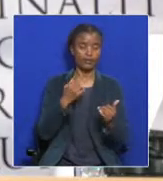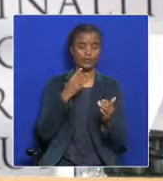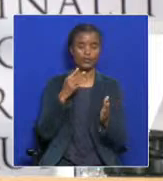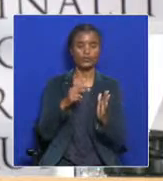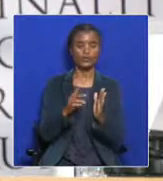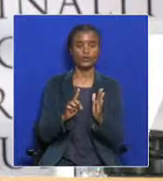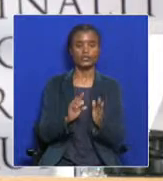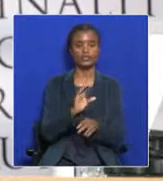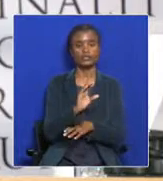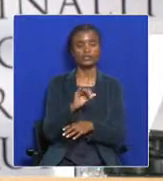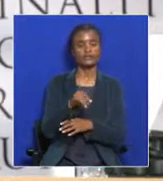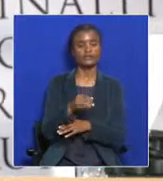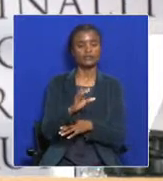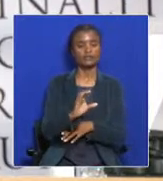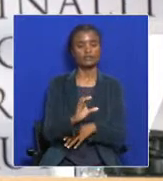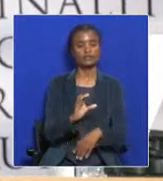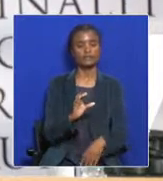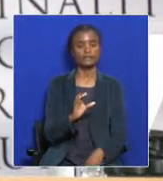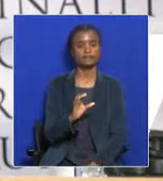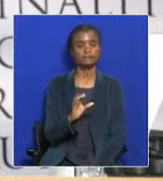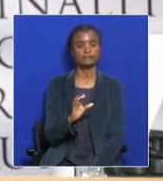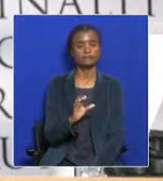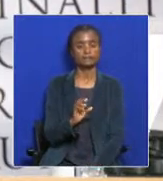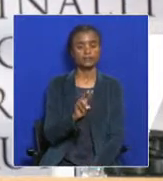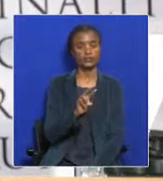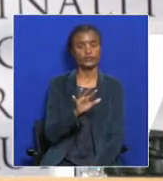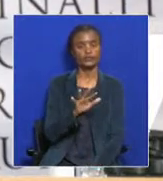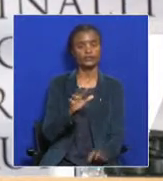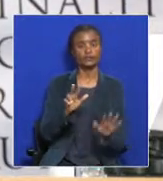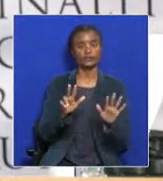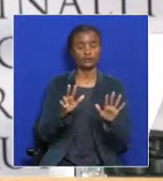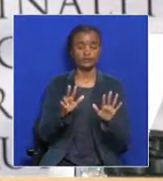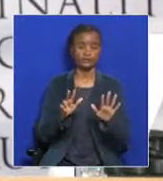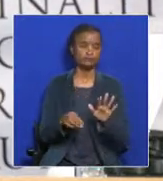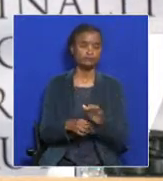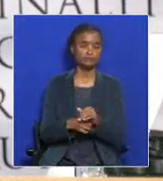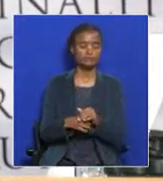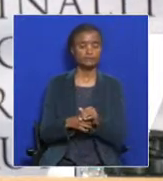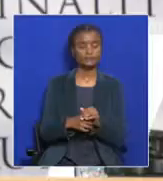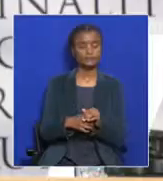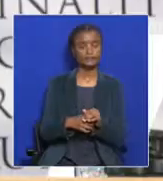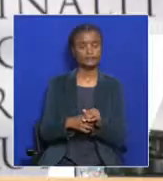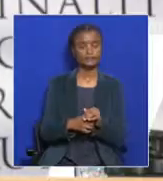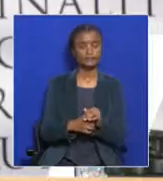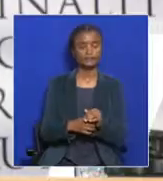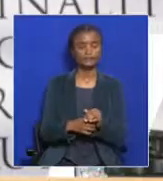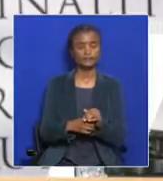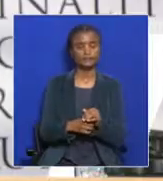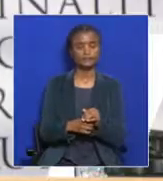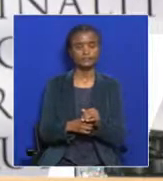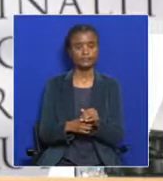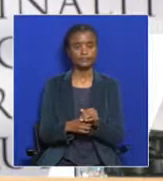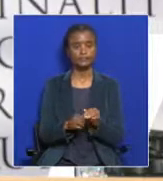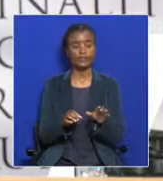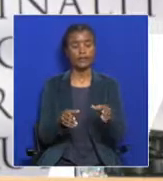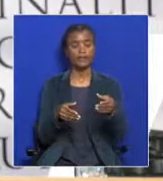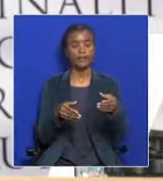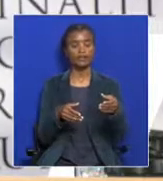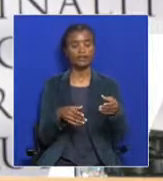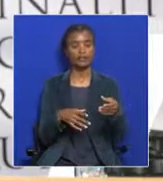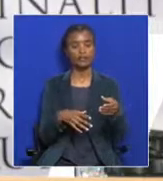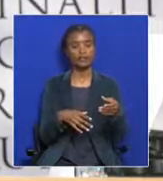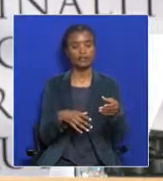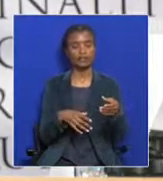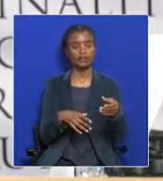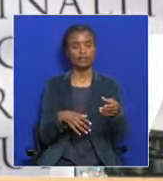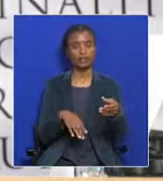CJC 258 and bundle B, bundle